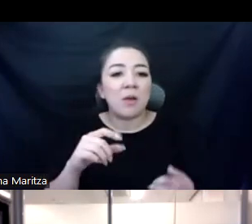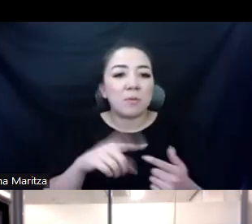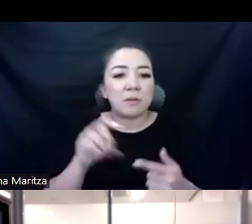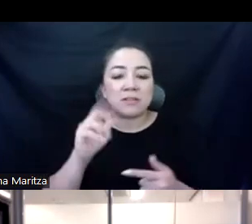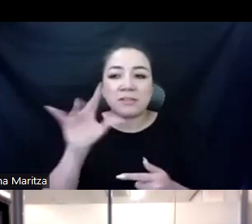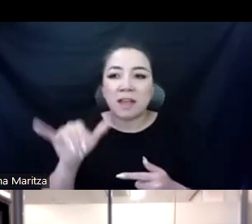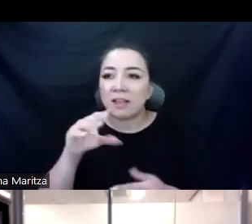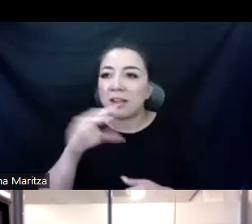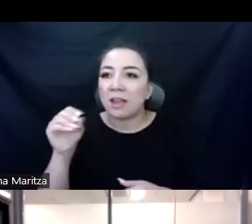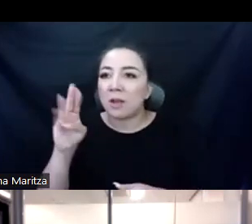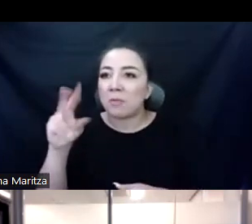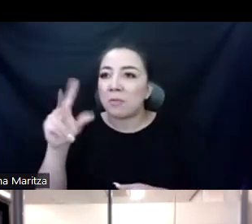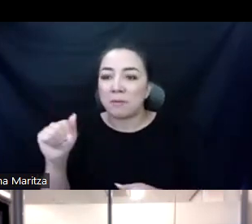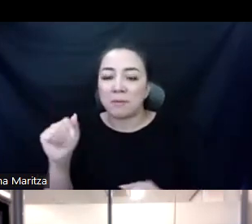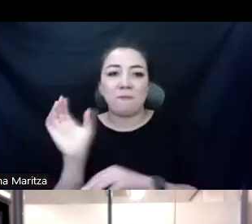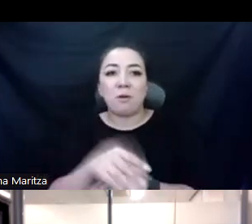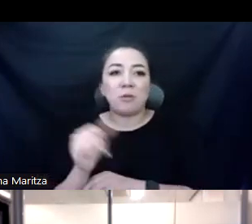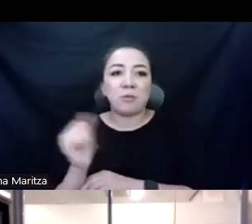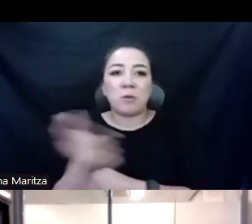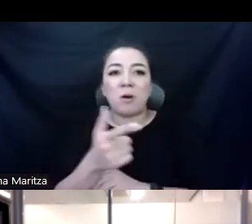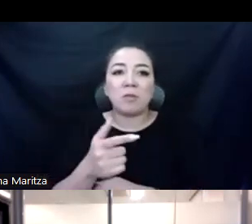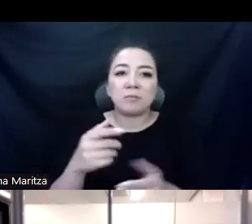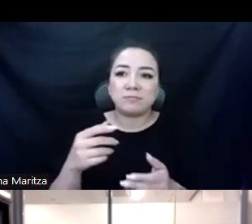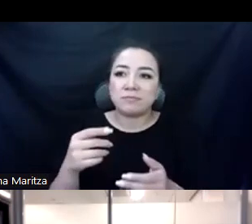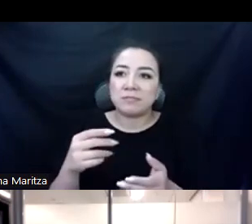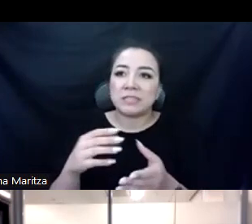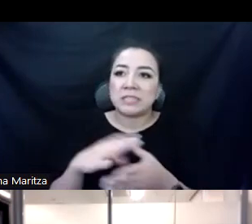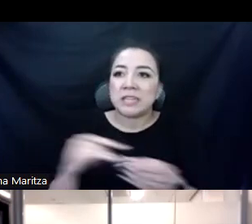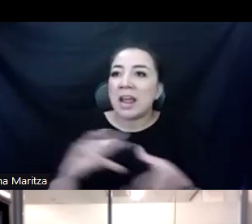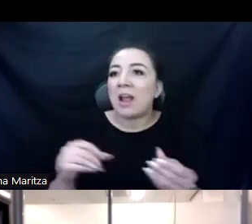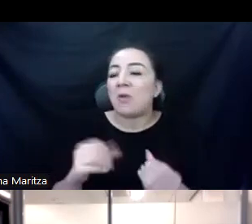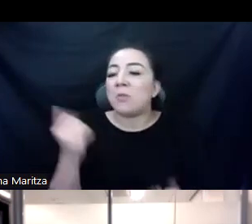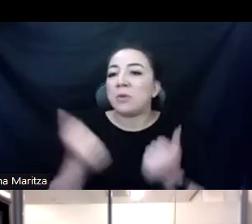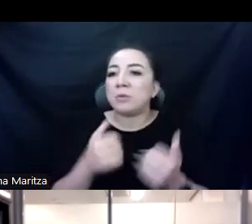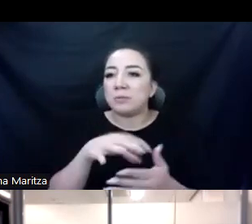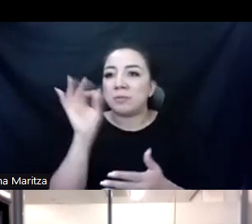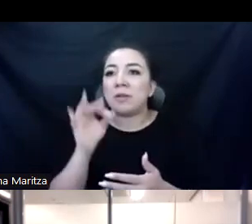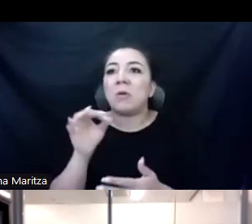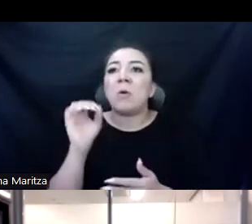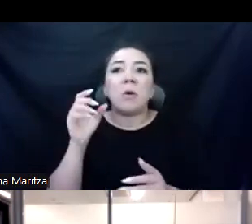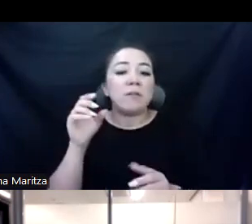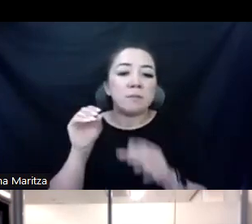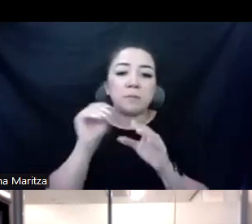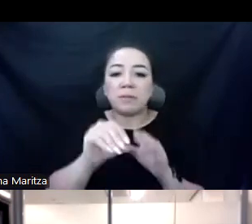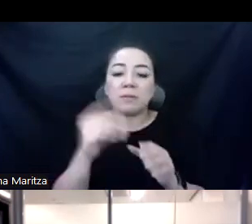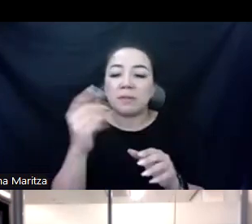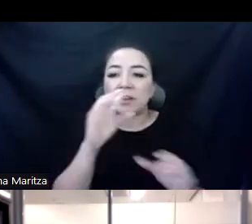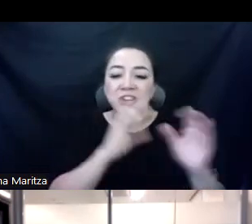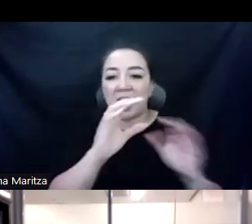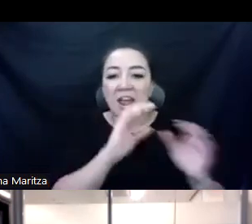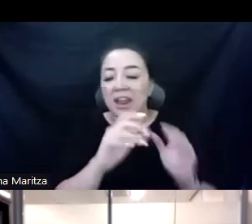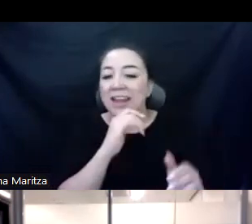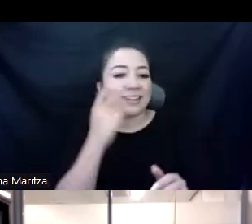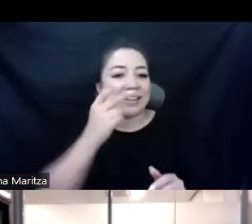Barbara? I'm going to kind of force all of you to say which of these three you want to land on, or maybe you put something in chat and I didn't see it yet. So that's